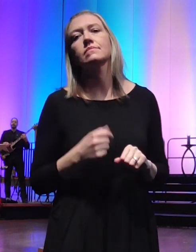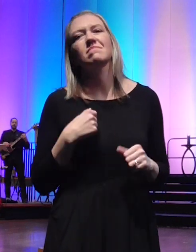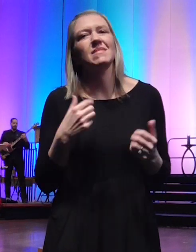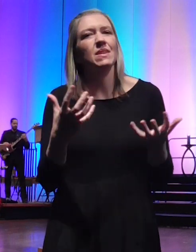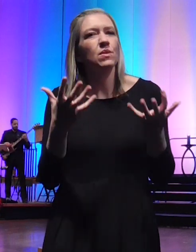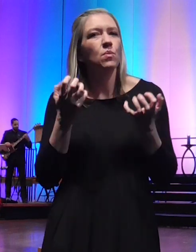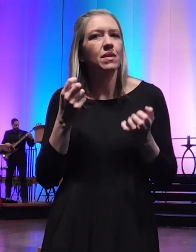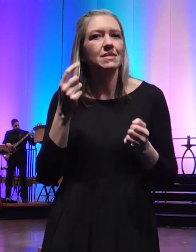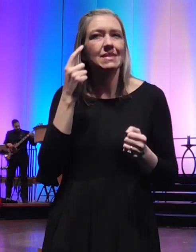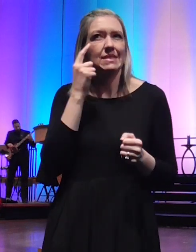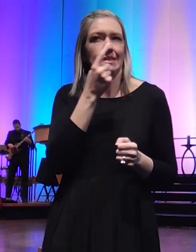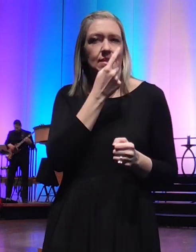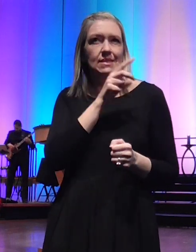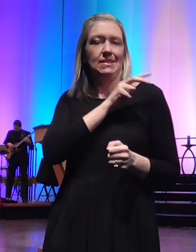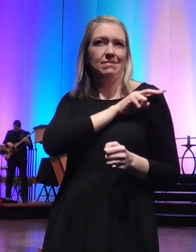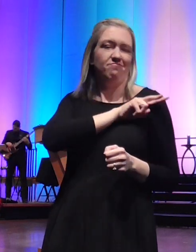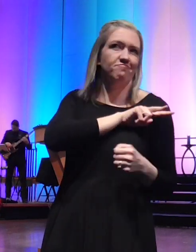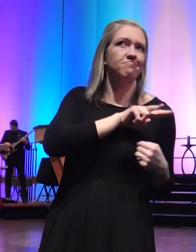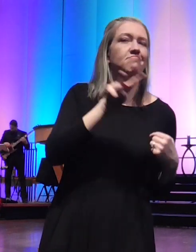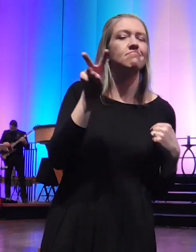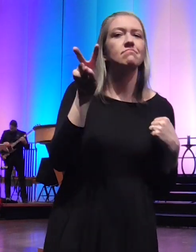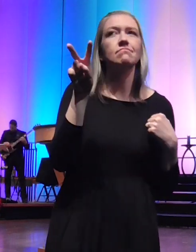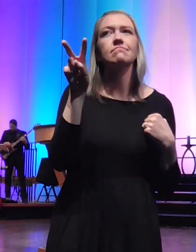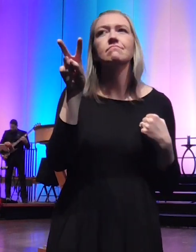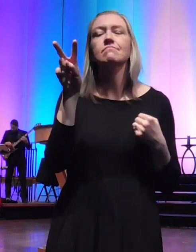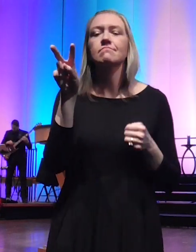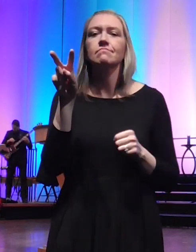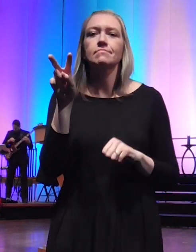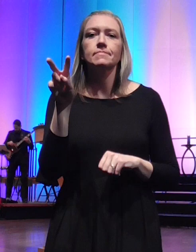I want to see you.